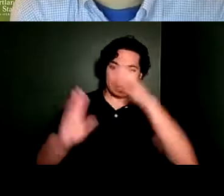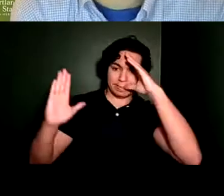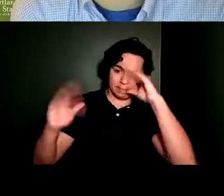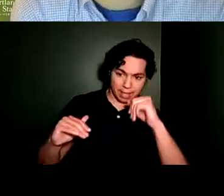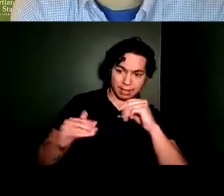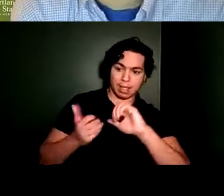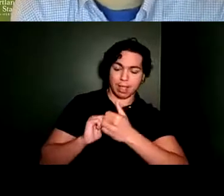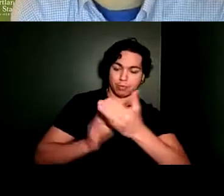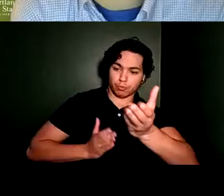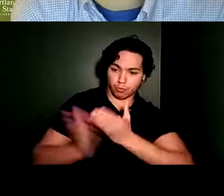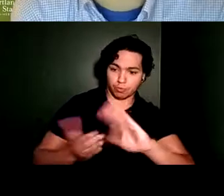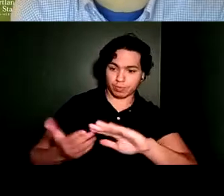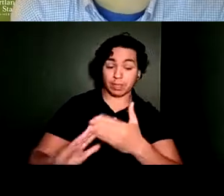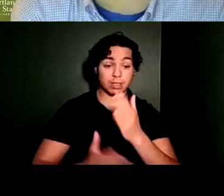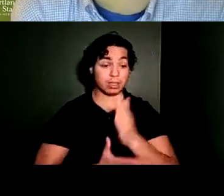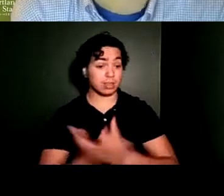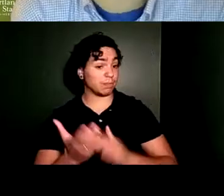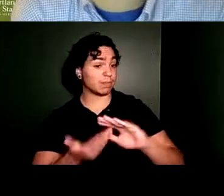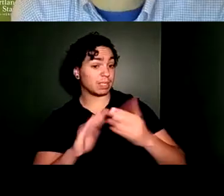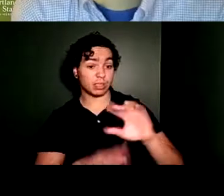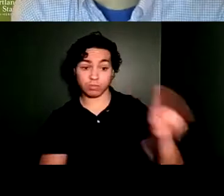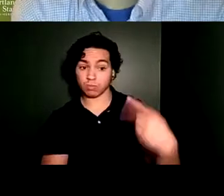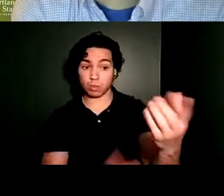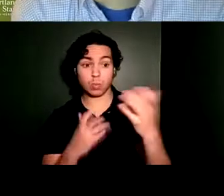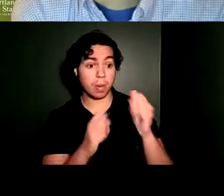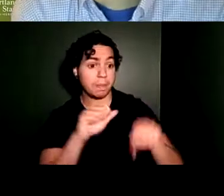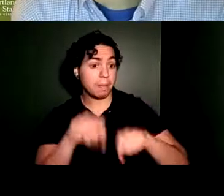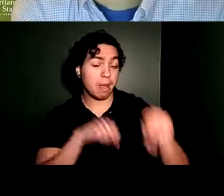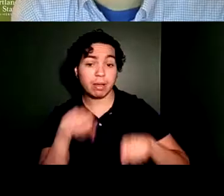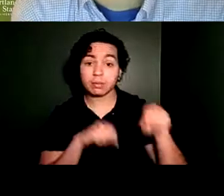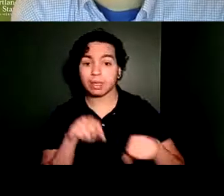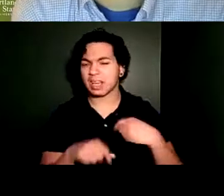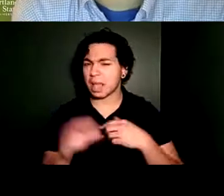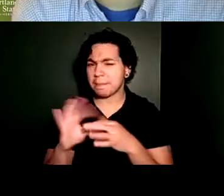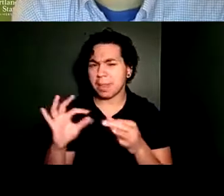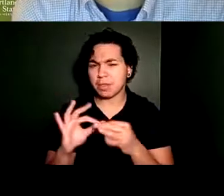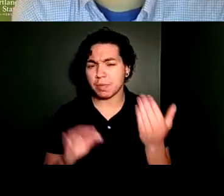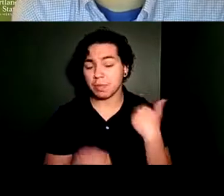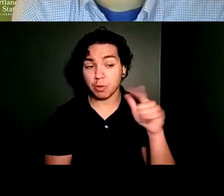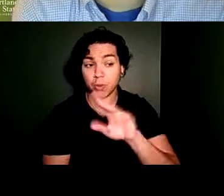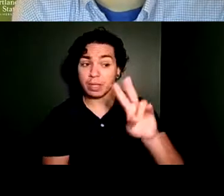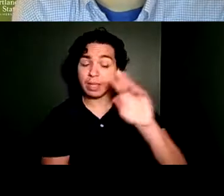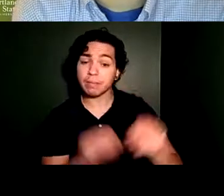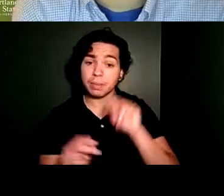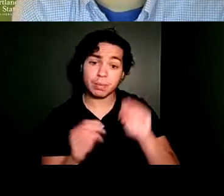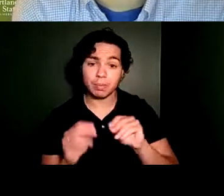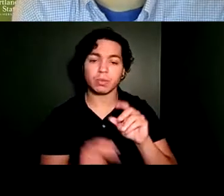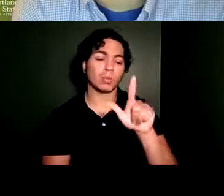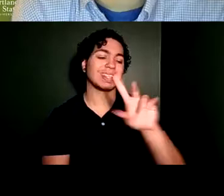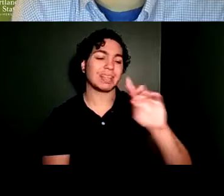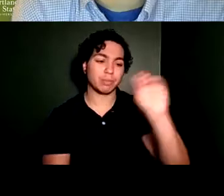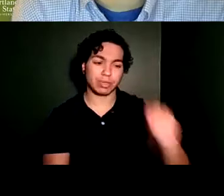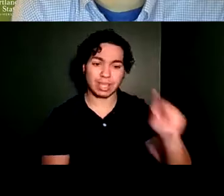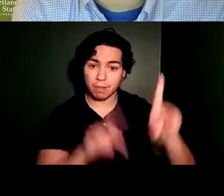just want bikes. In this case, you know, as I mentioned earlier, 27% of people, when there are